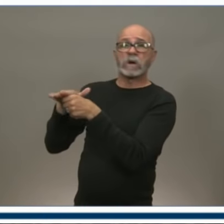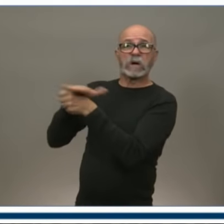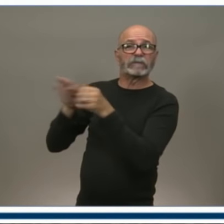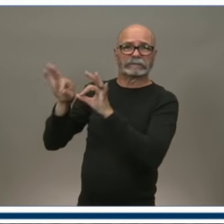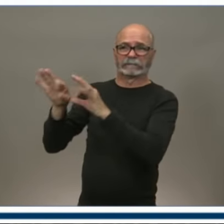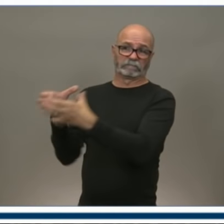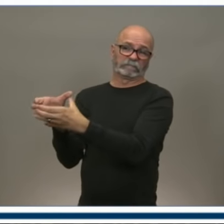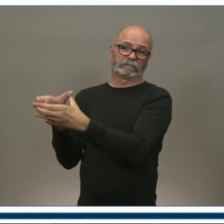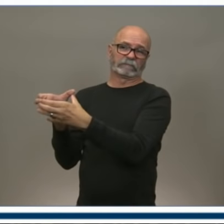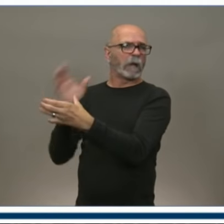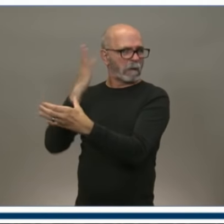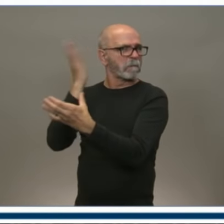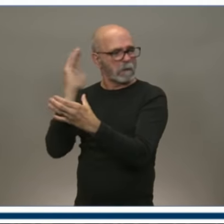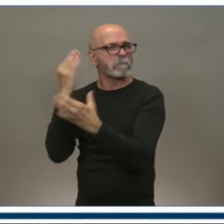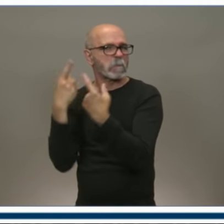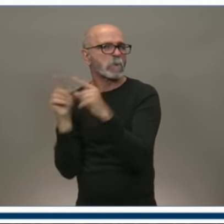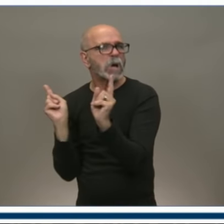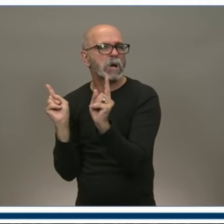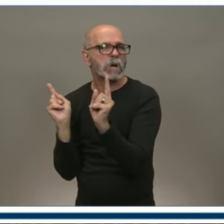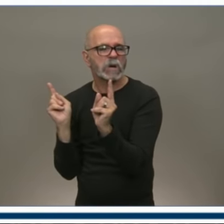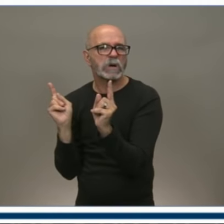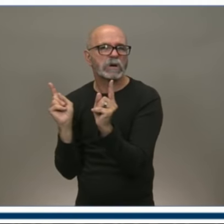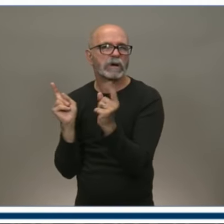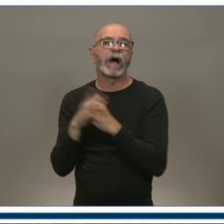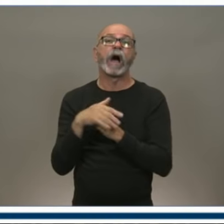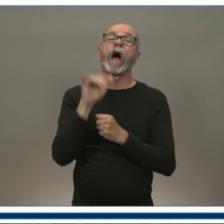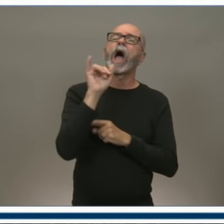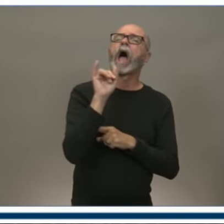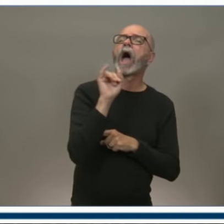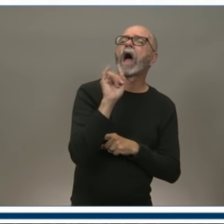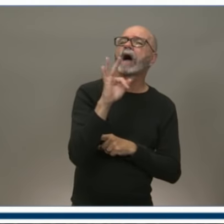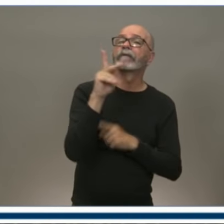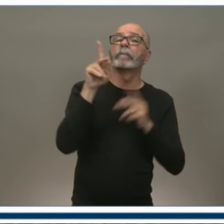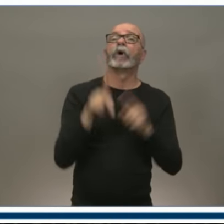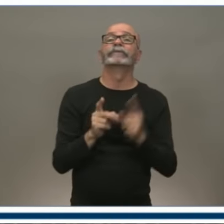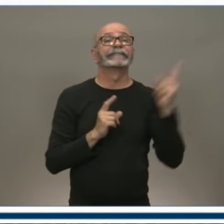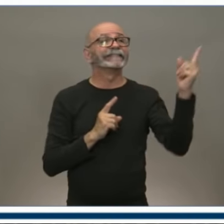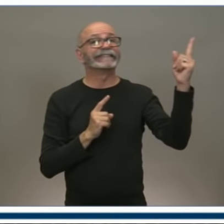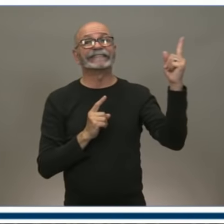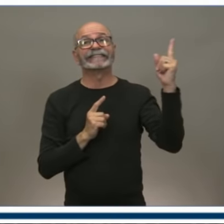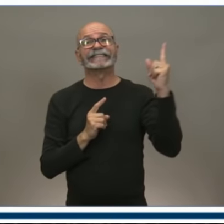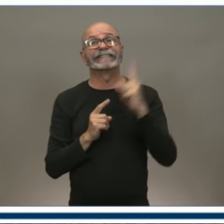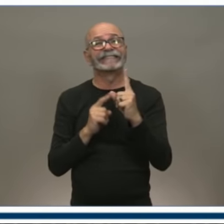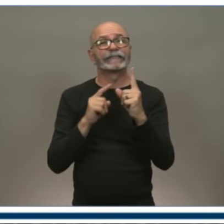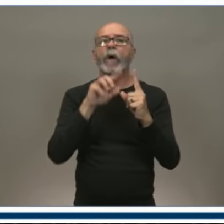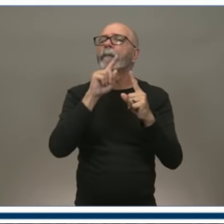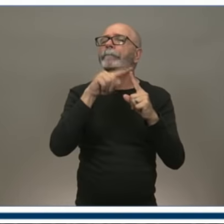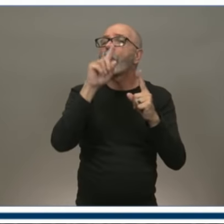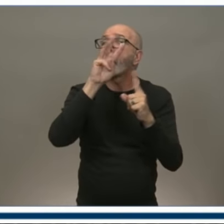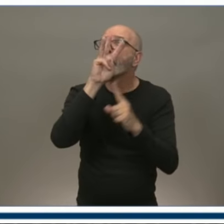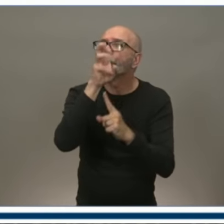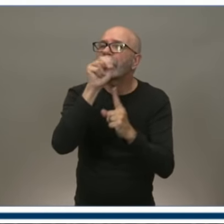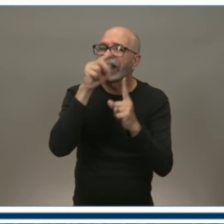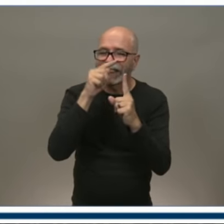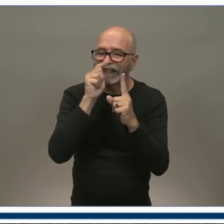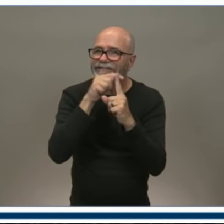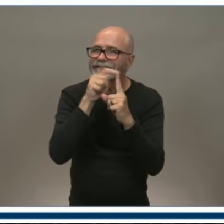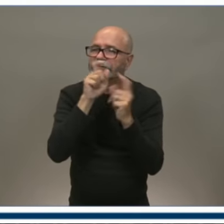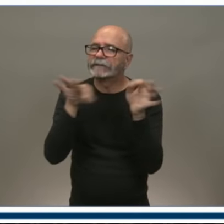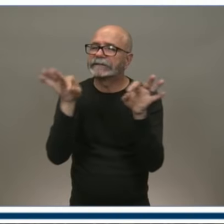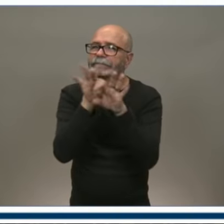when we have another one, we need to be ready. Because we are following the protocols, we can't let up now. I want to thank